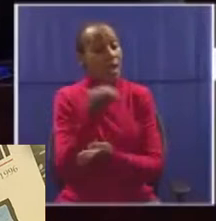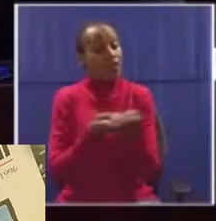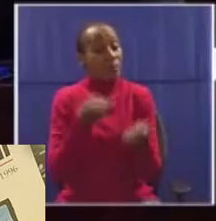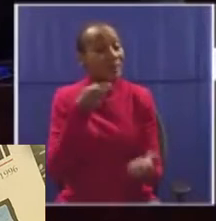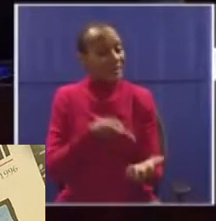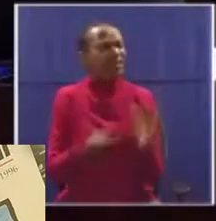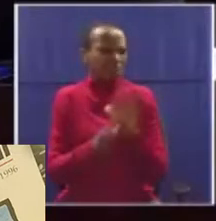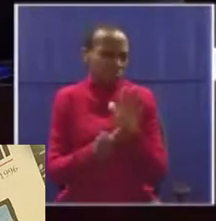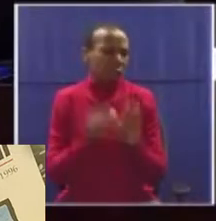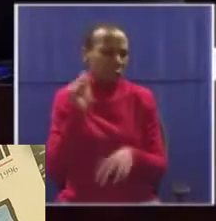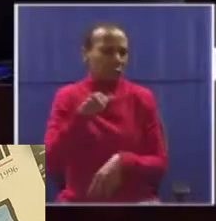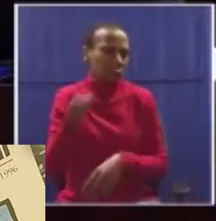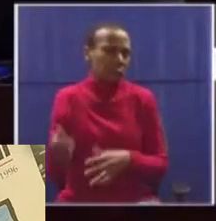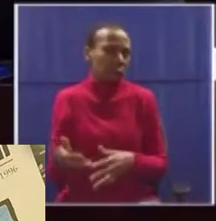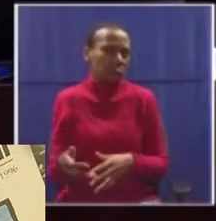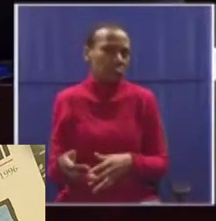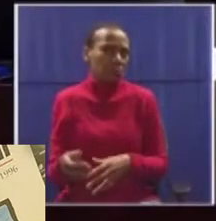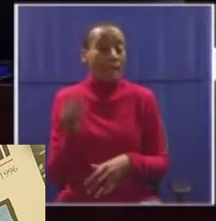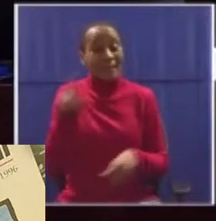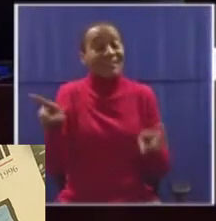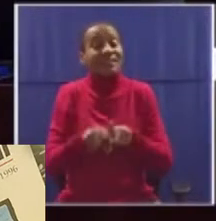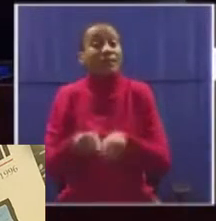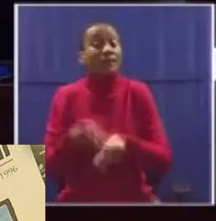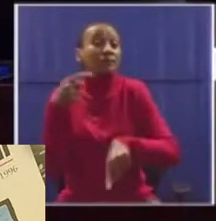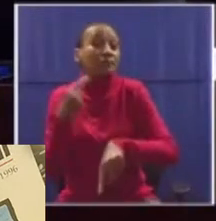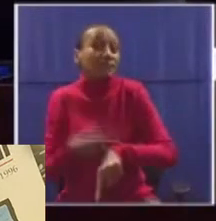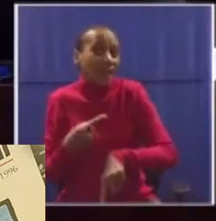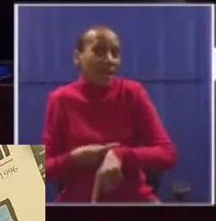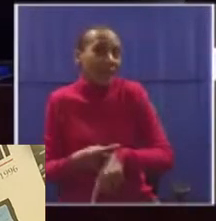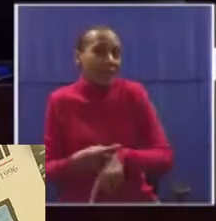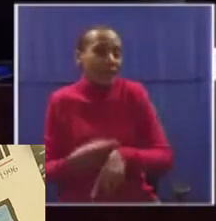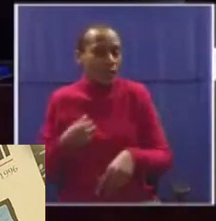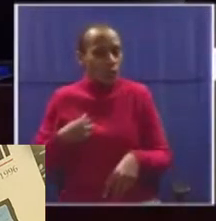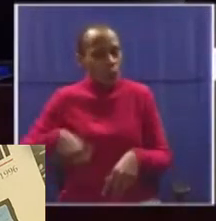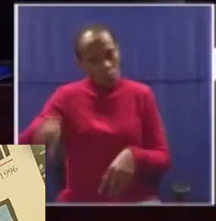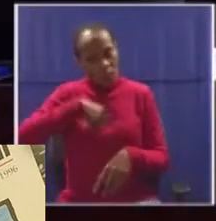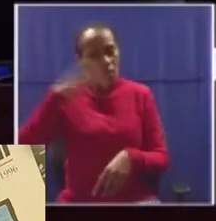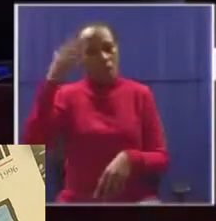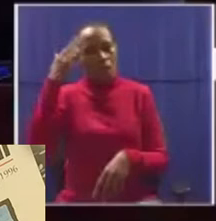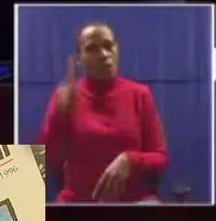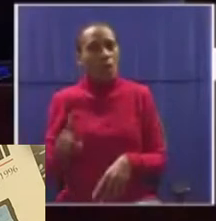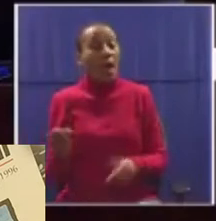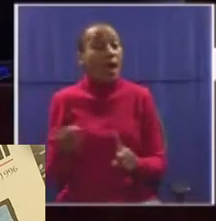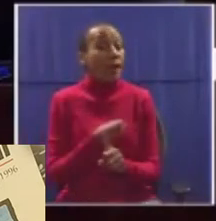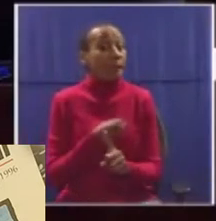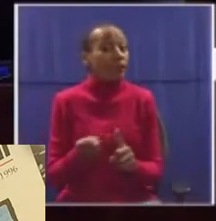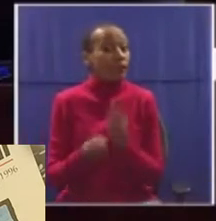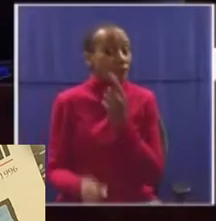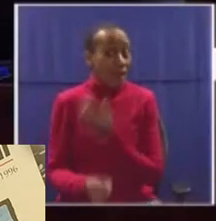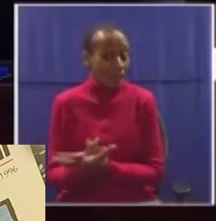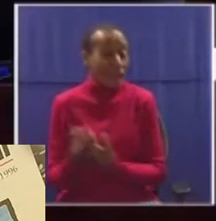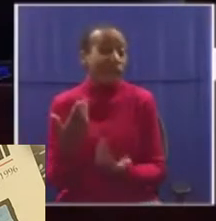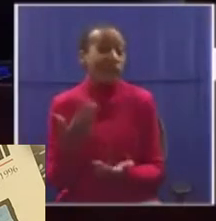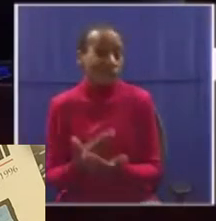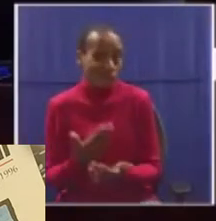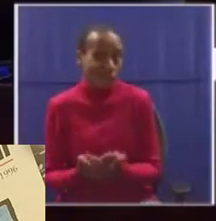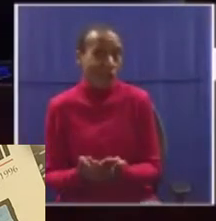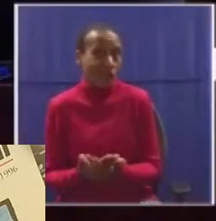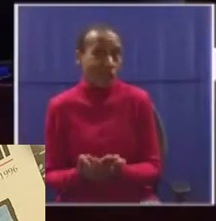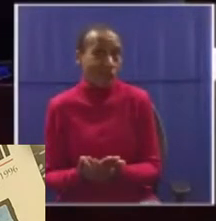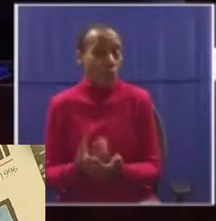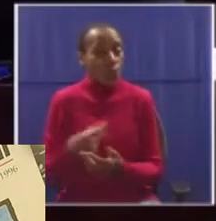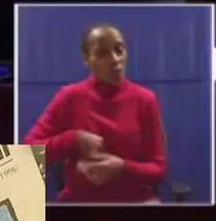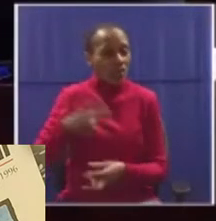is necessary however at the same time we are also fully aware of abuses that has been set out in various